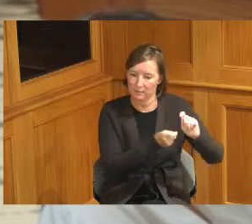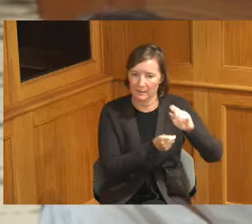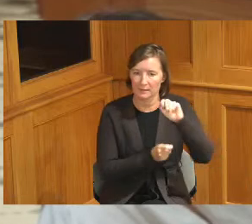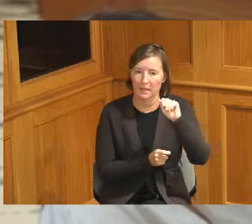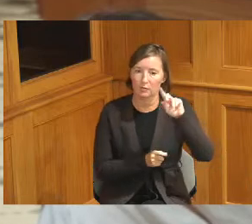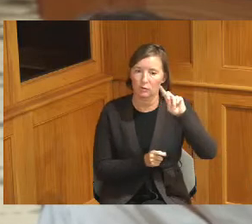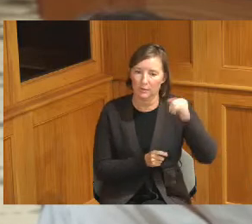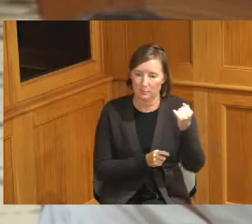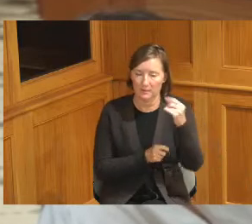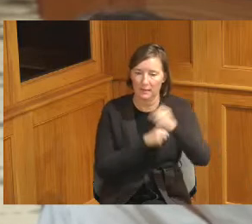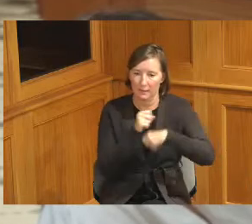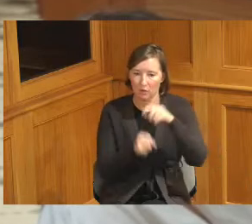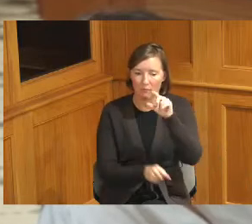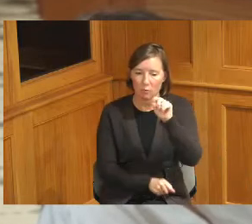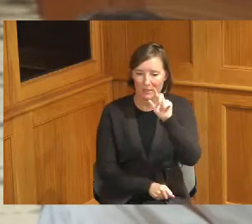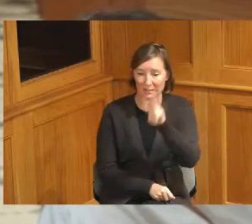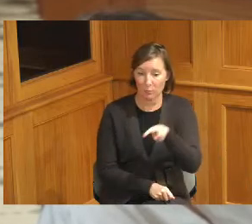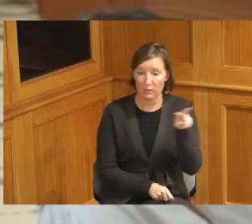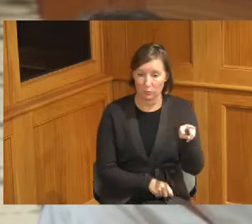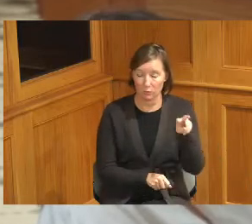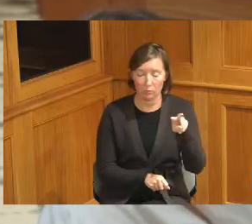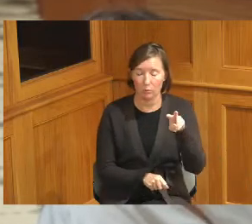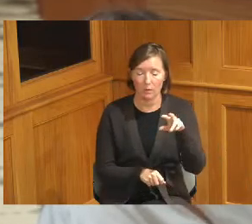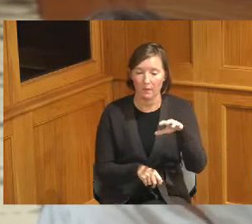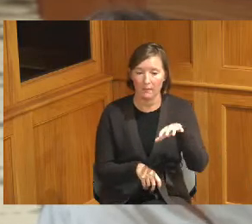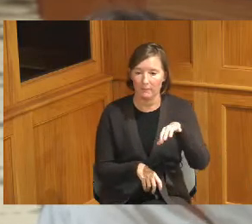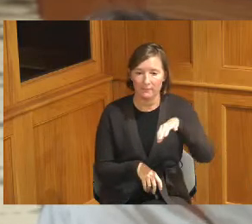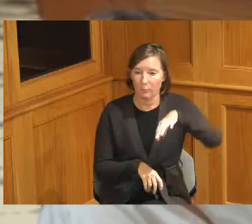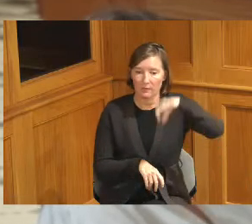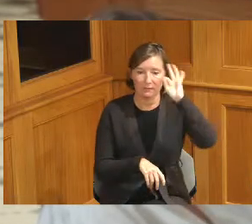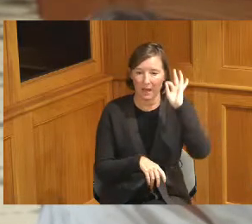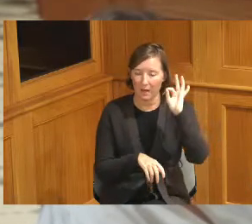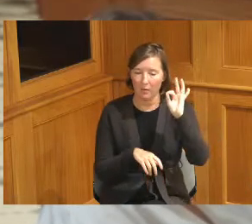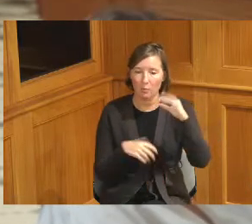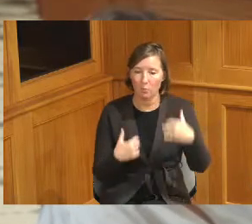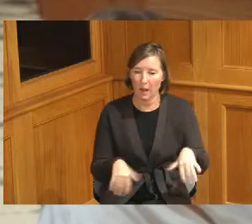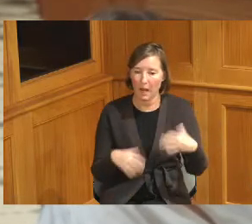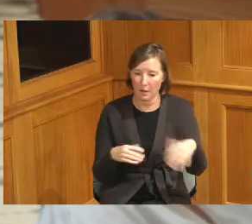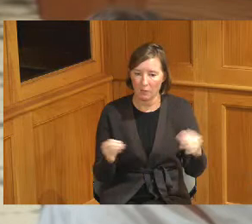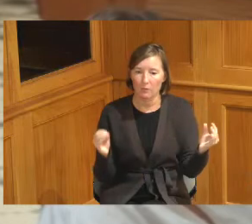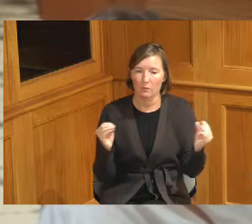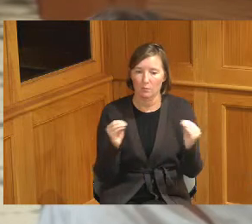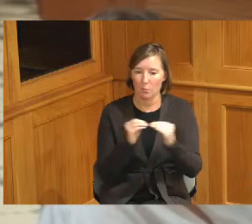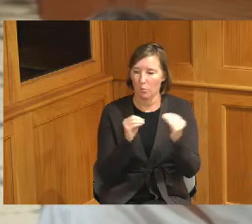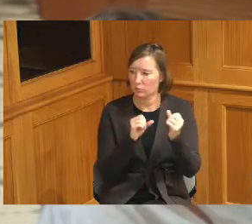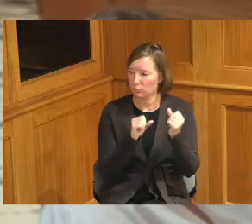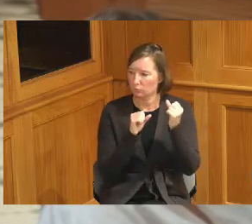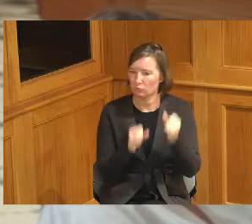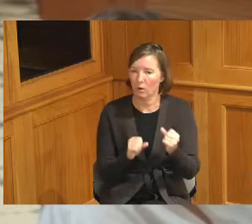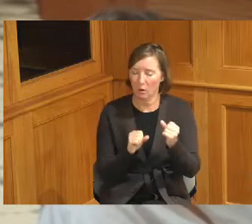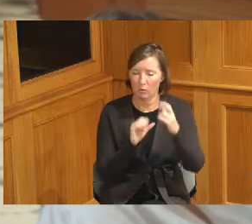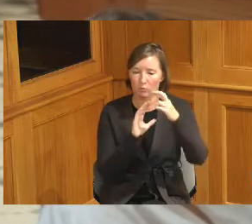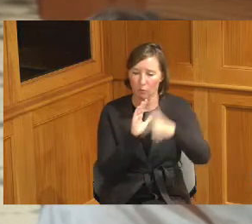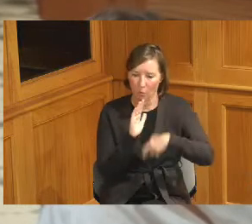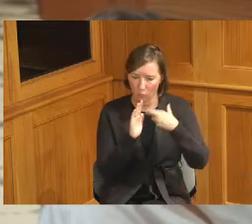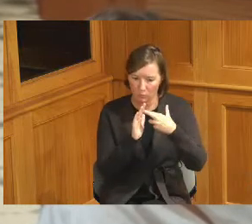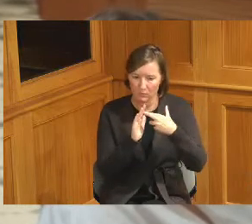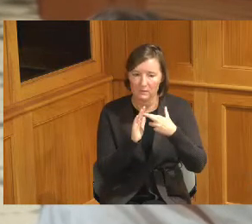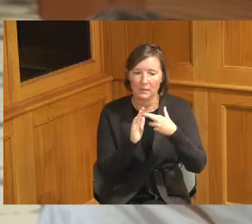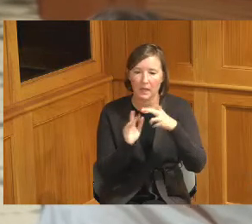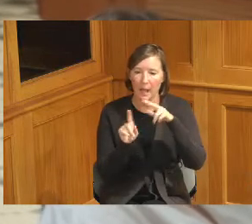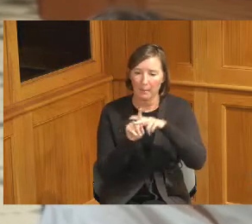2022. We're finding that we have stronger applicant pools, and we are doing